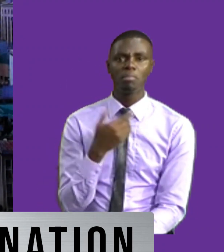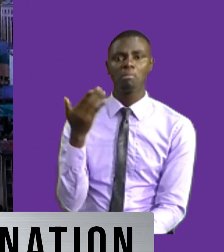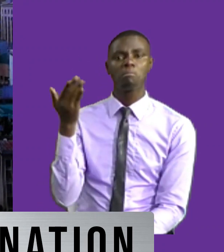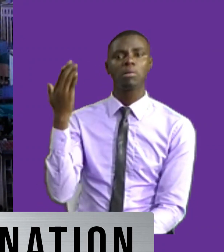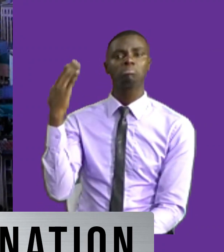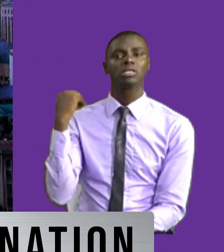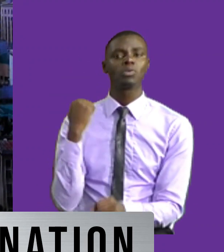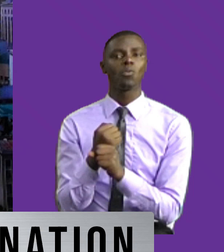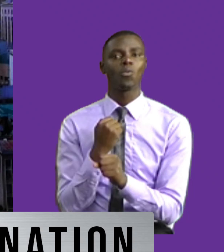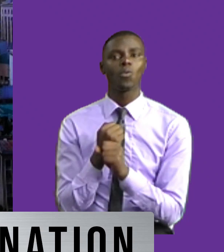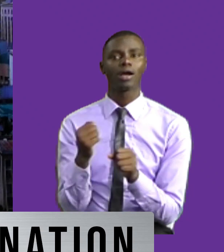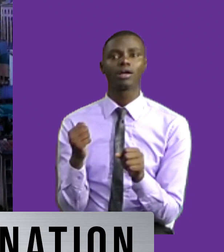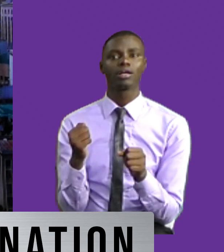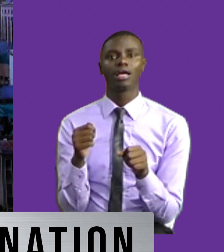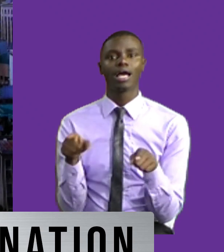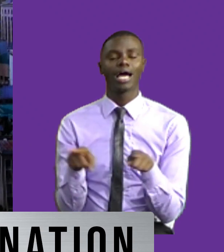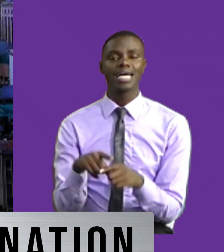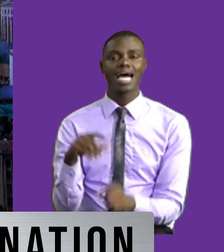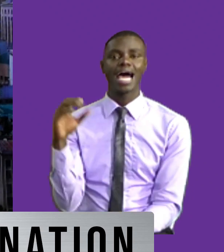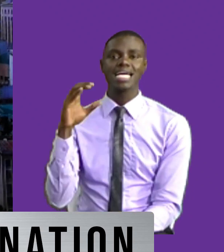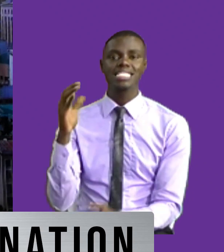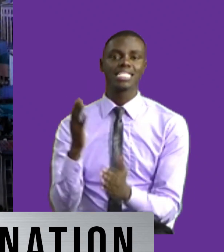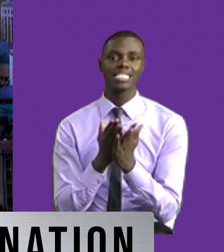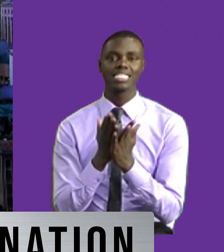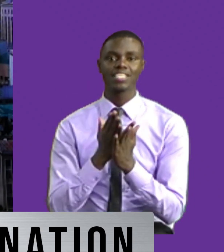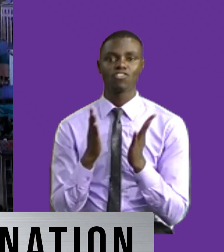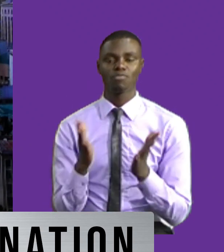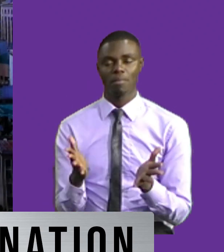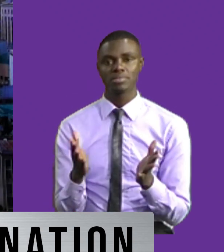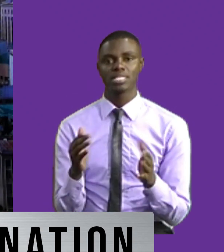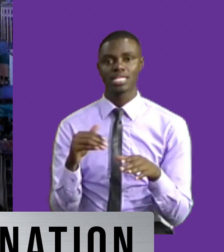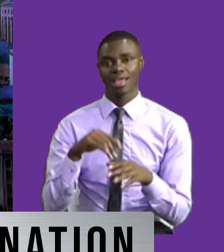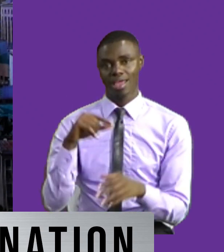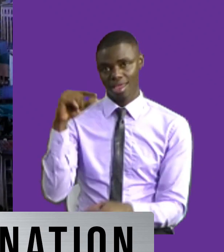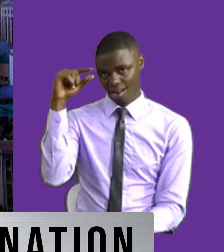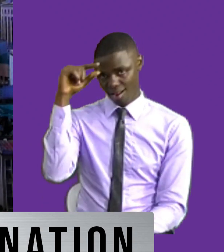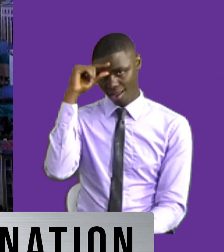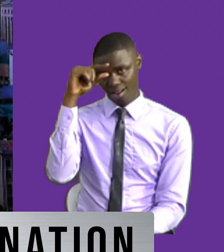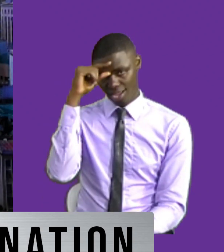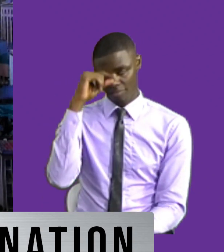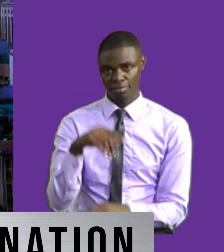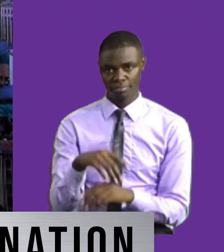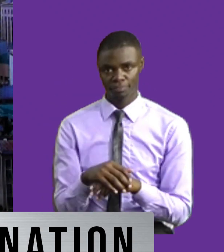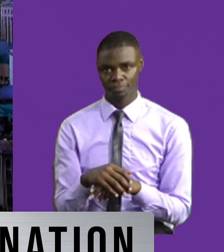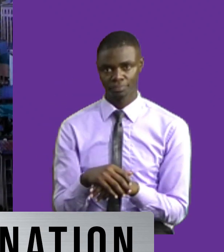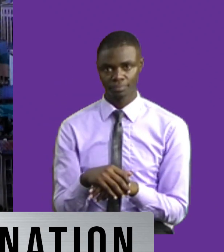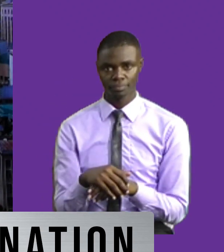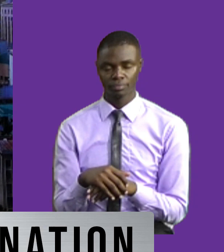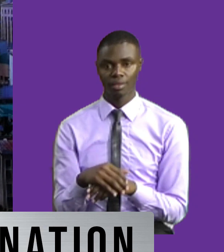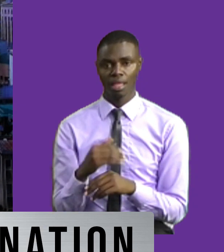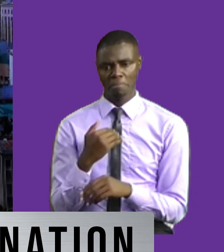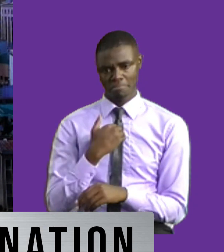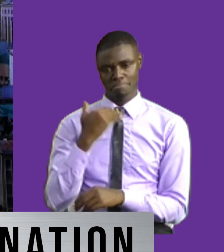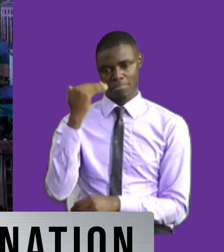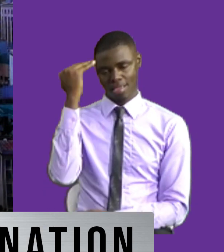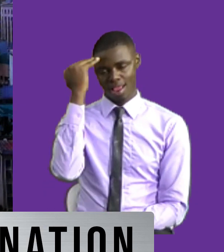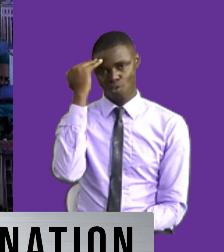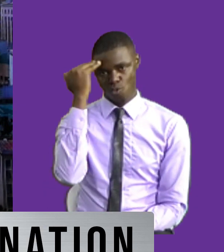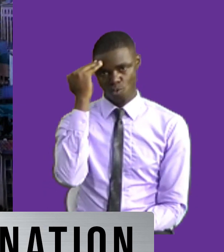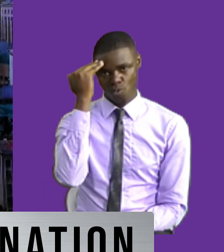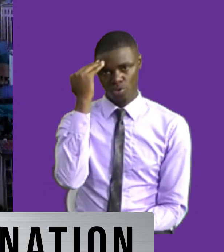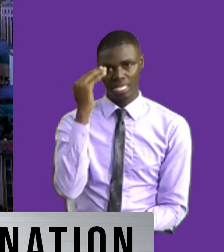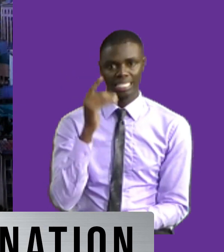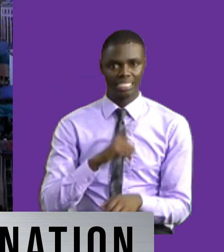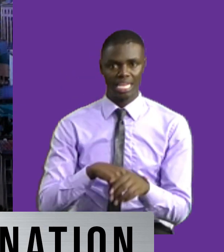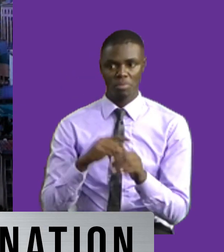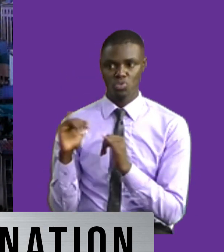past worked, I've also been a civil servant in government. Yeah. And I know when